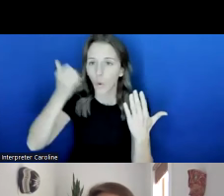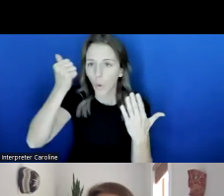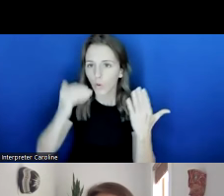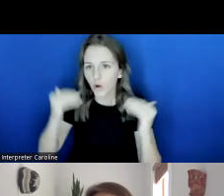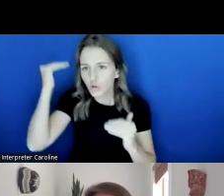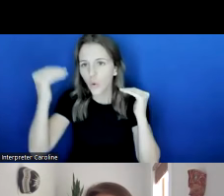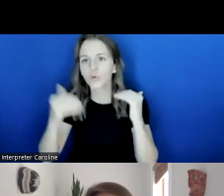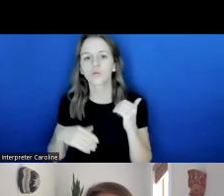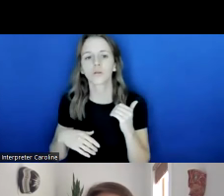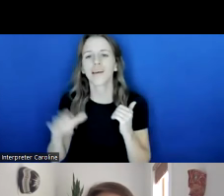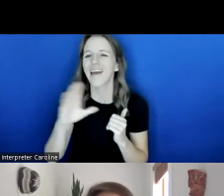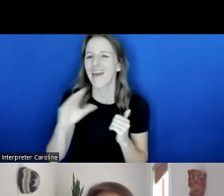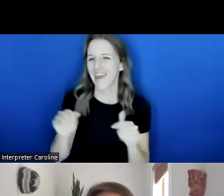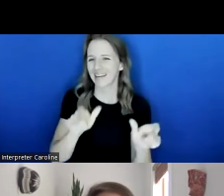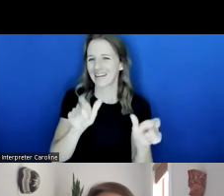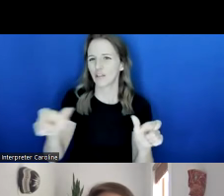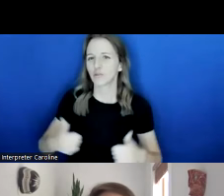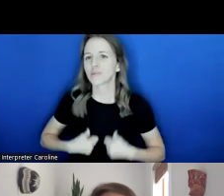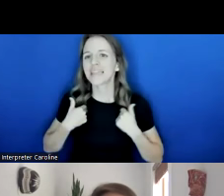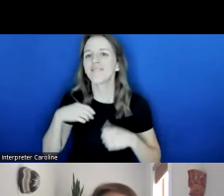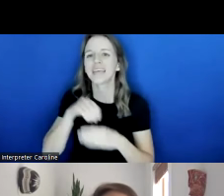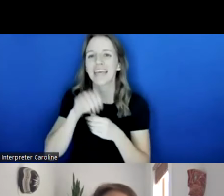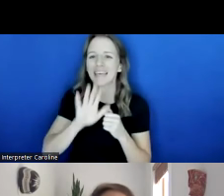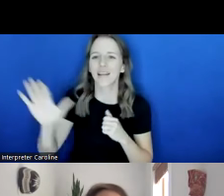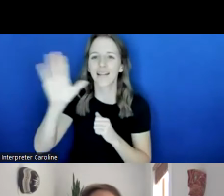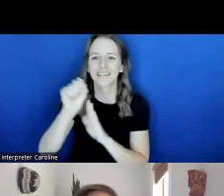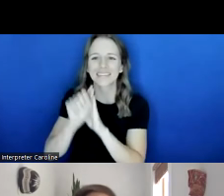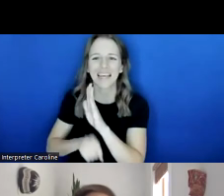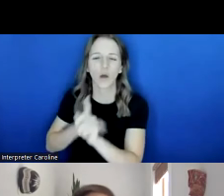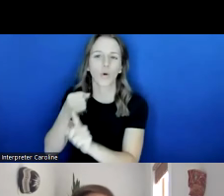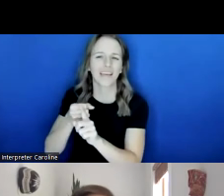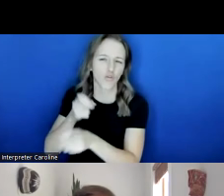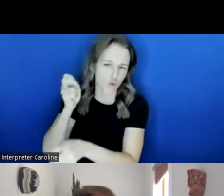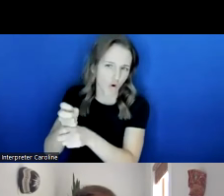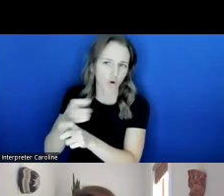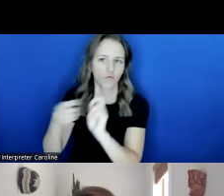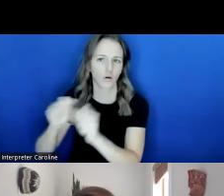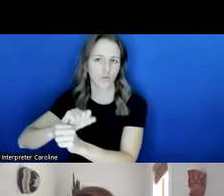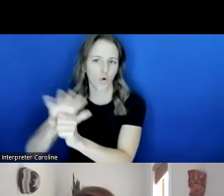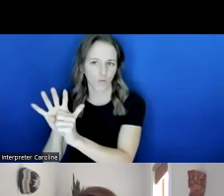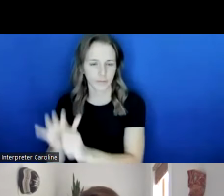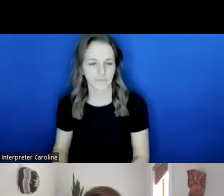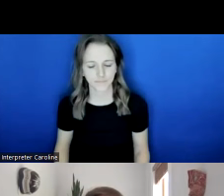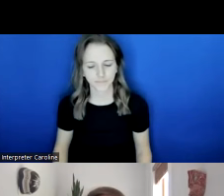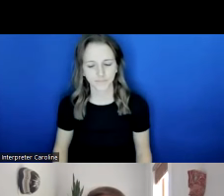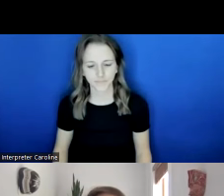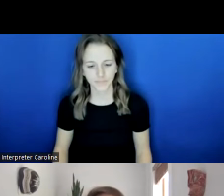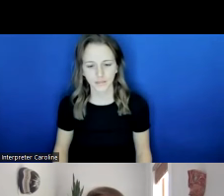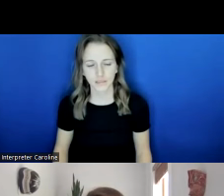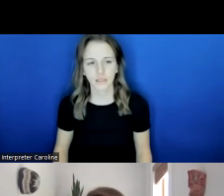of the state that were hardest hit by COVID-19. So some of the things that we think